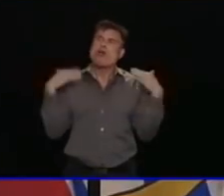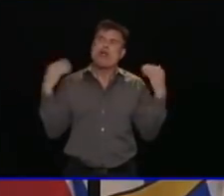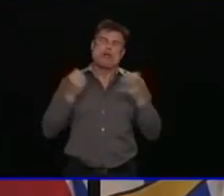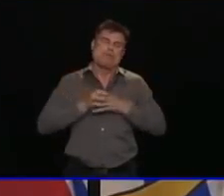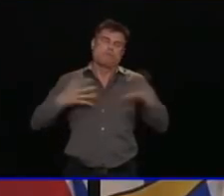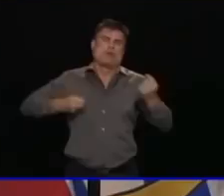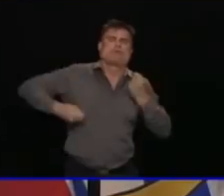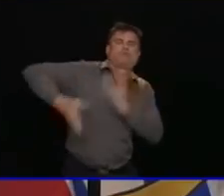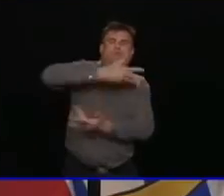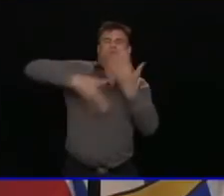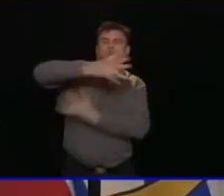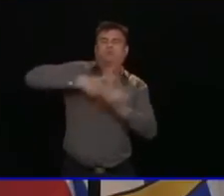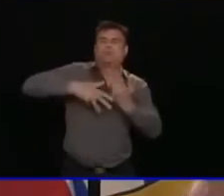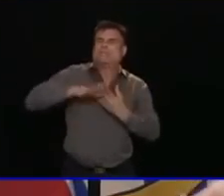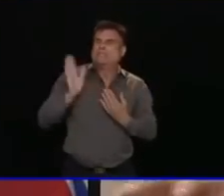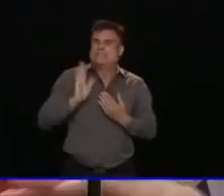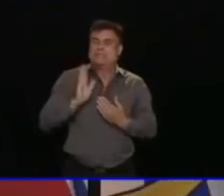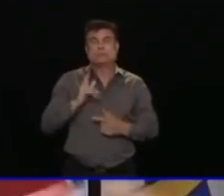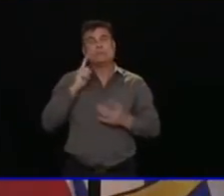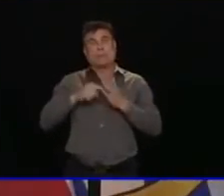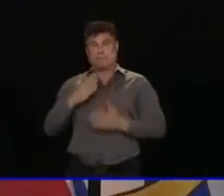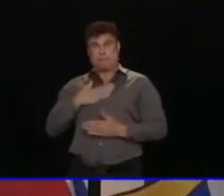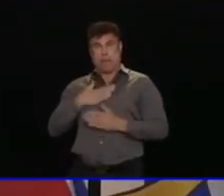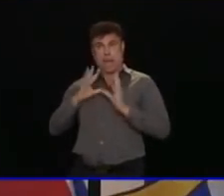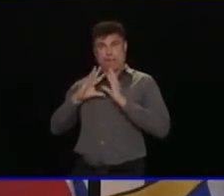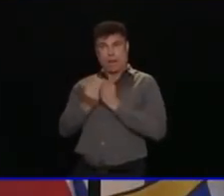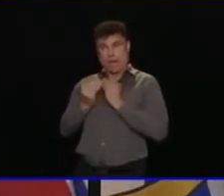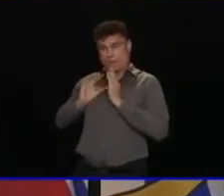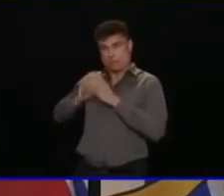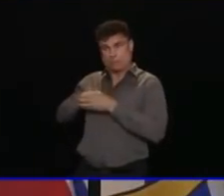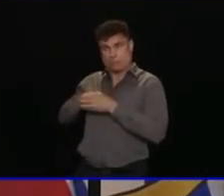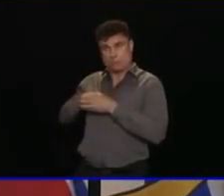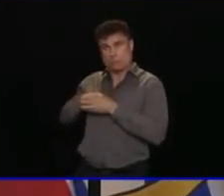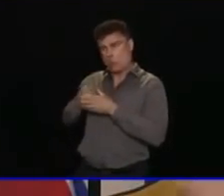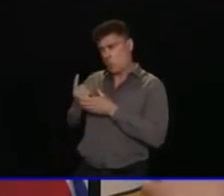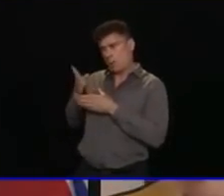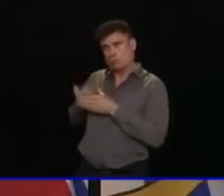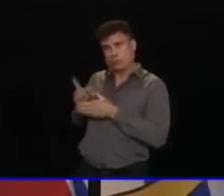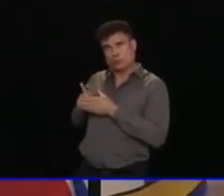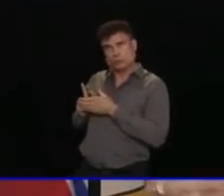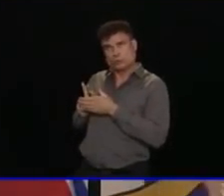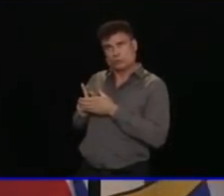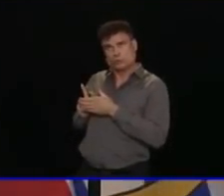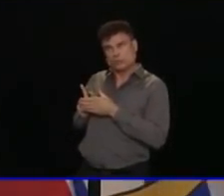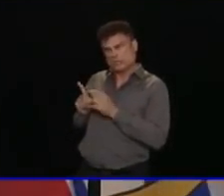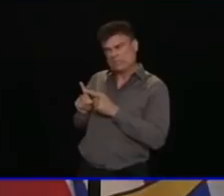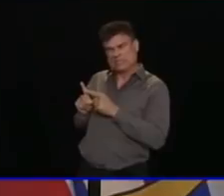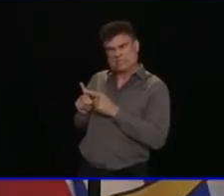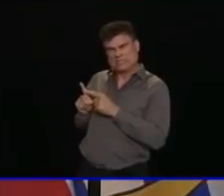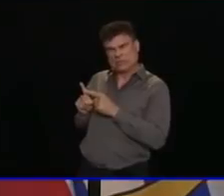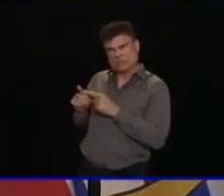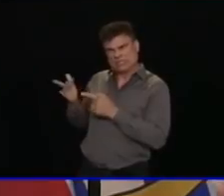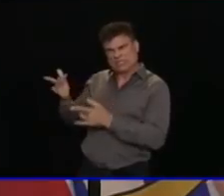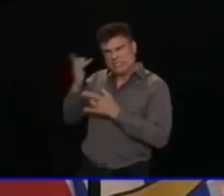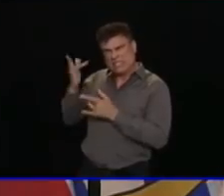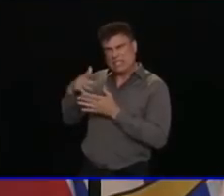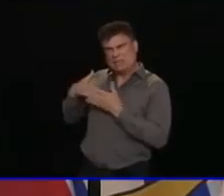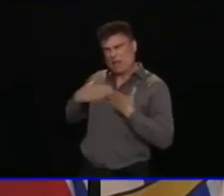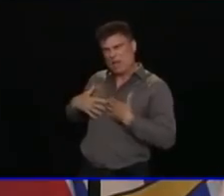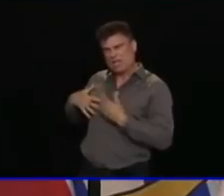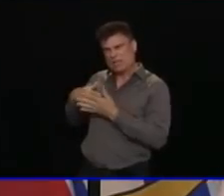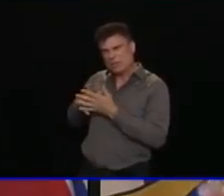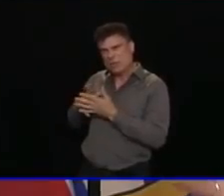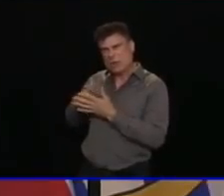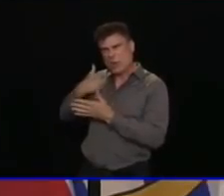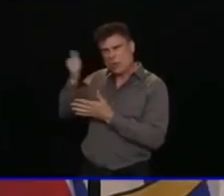illnesses that they're dealing with, and I have children that are going to summer camp, I may not want to increase my bubble any more than